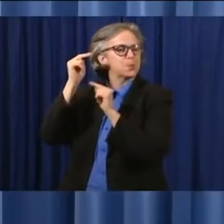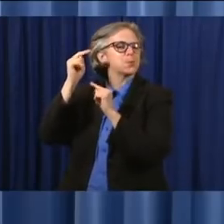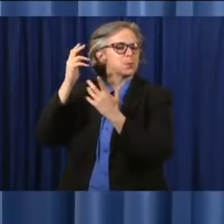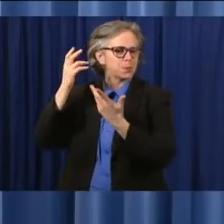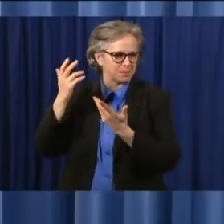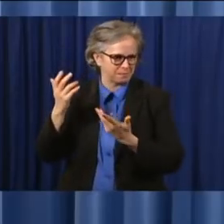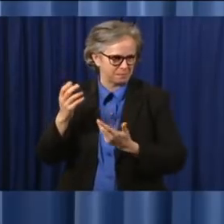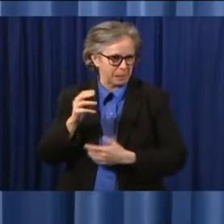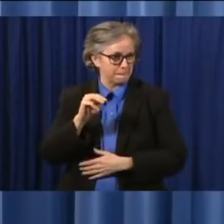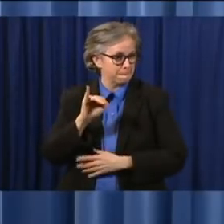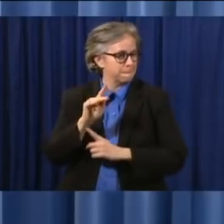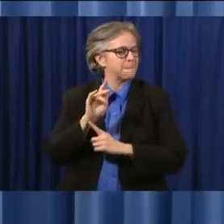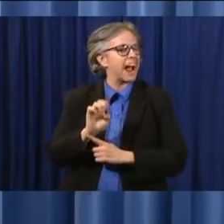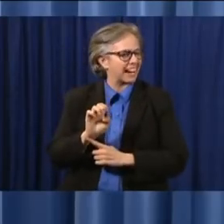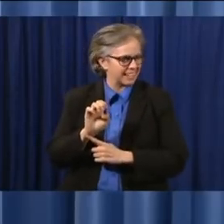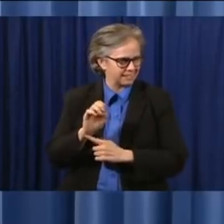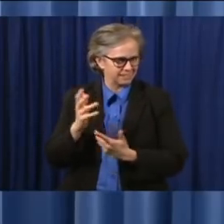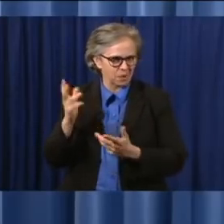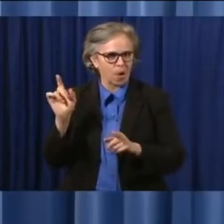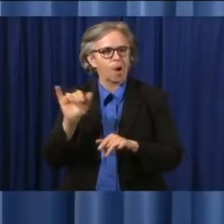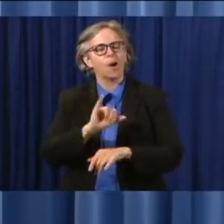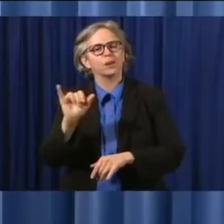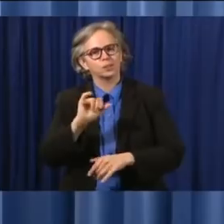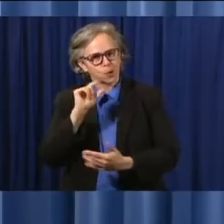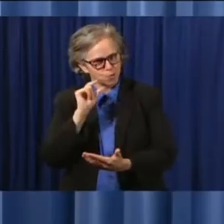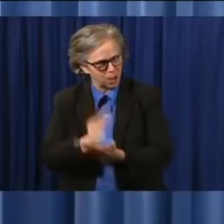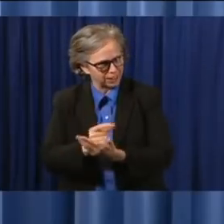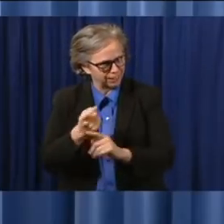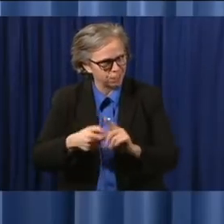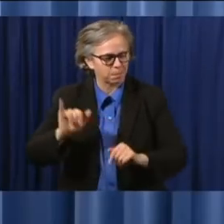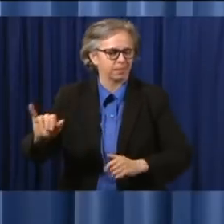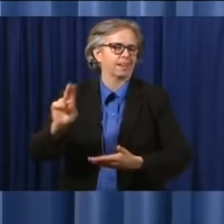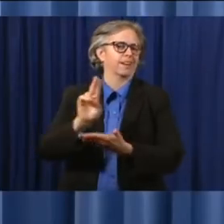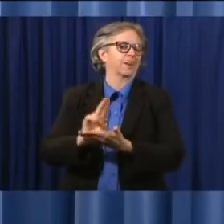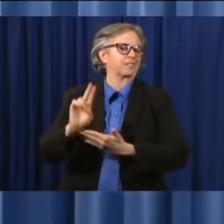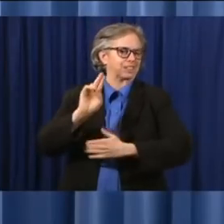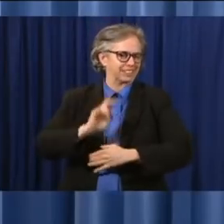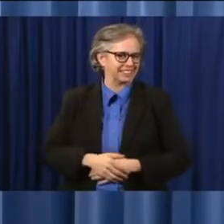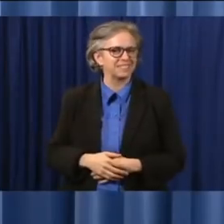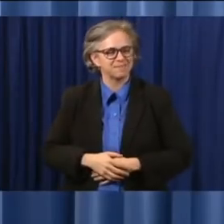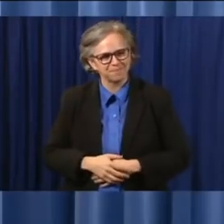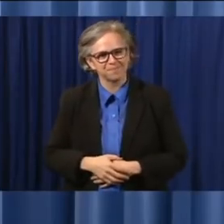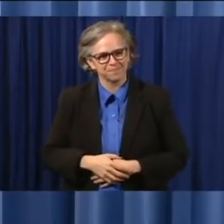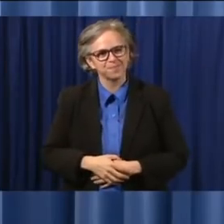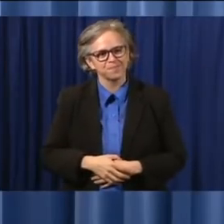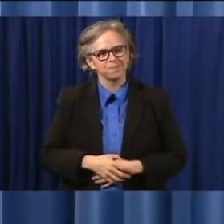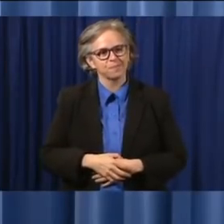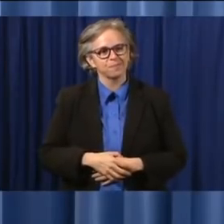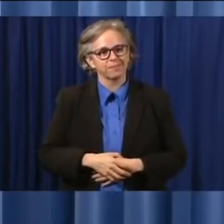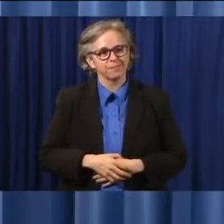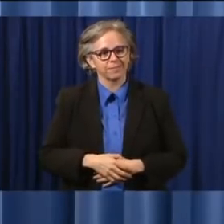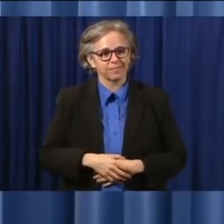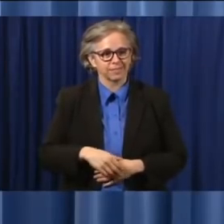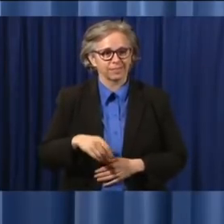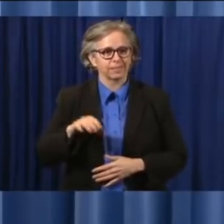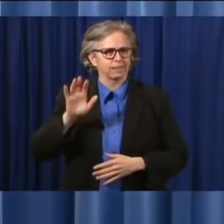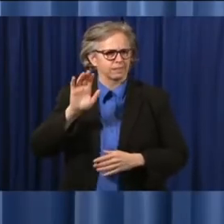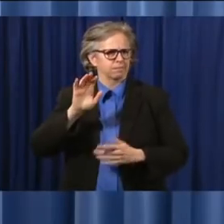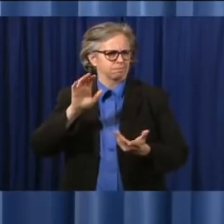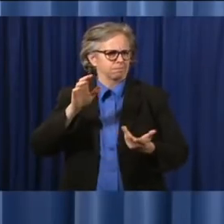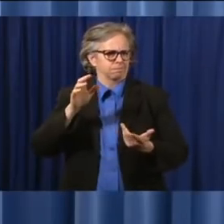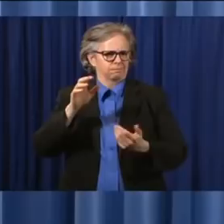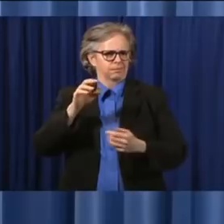well. Joe Ingalls of Ohio Public Radio is a media advisor there. Husband Roger is the former athletic